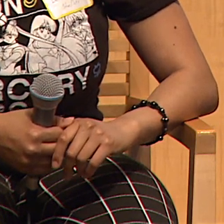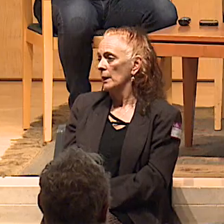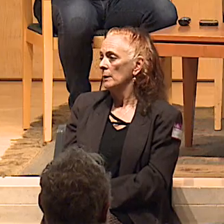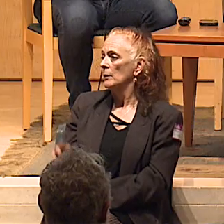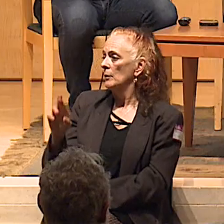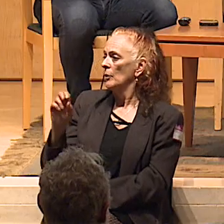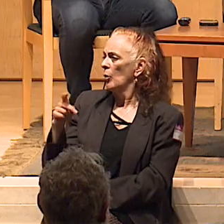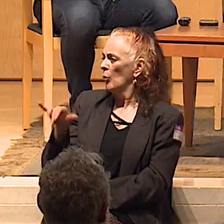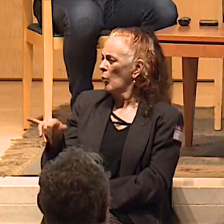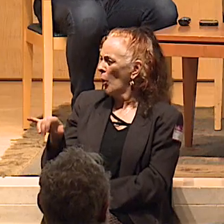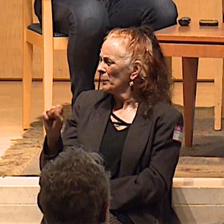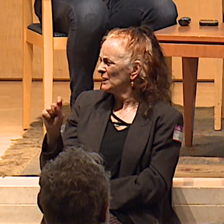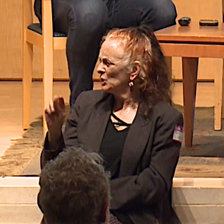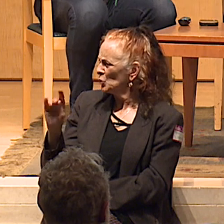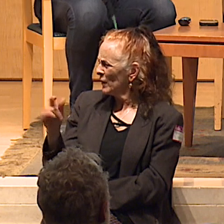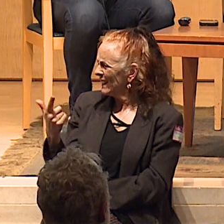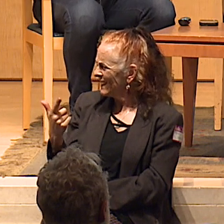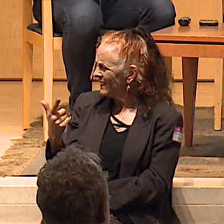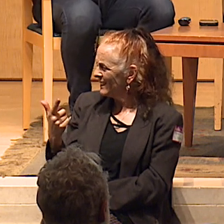haiku effect.